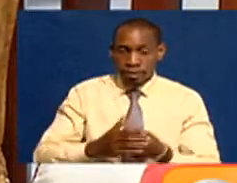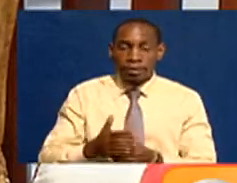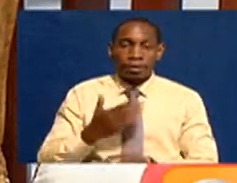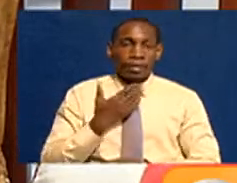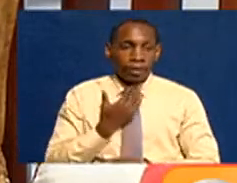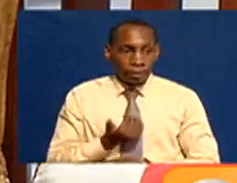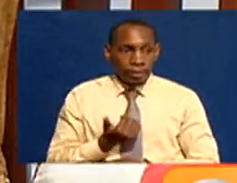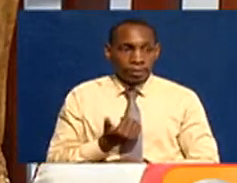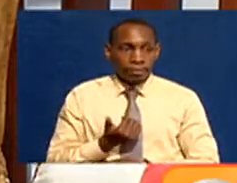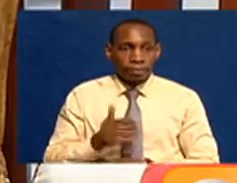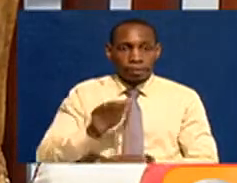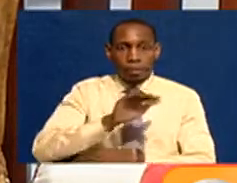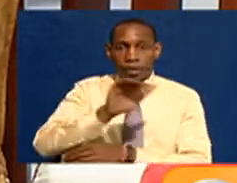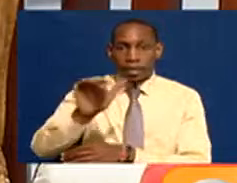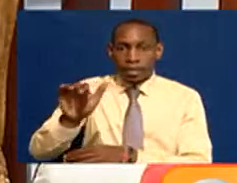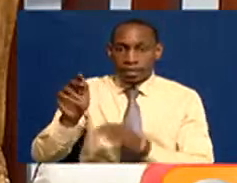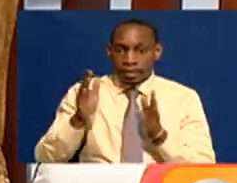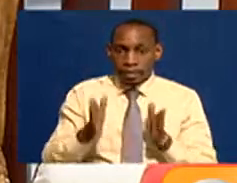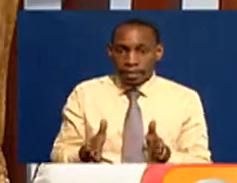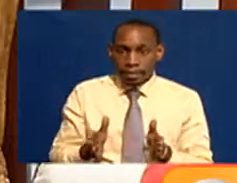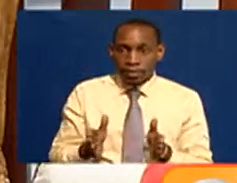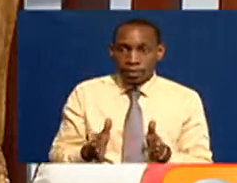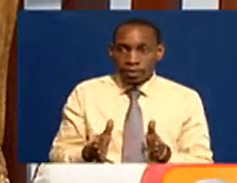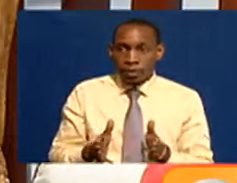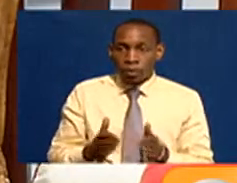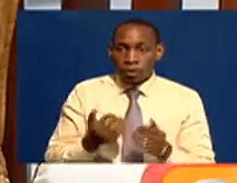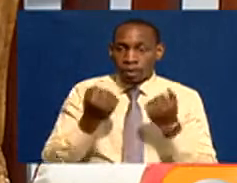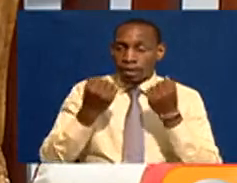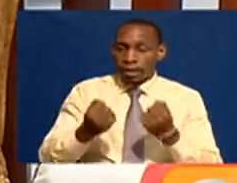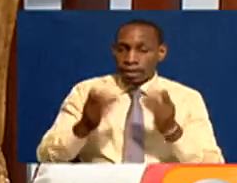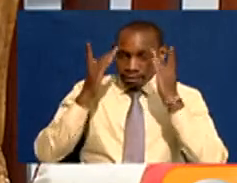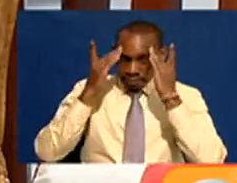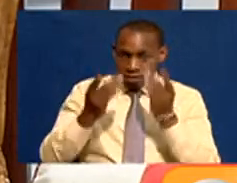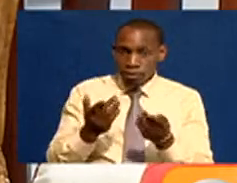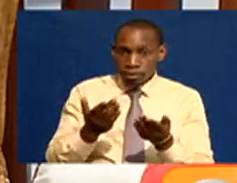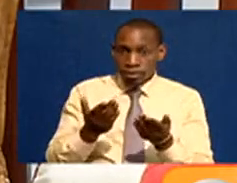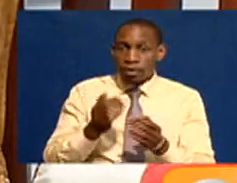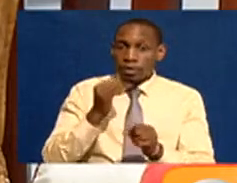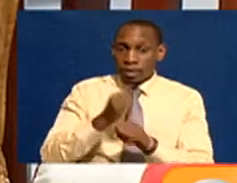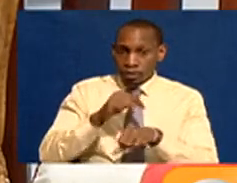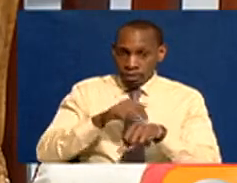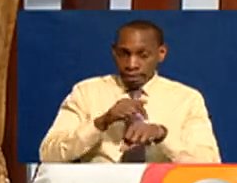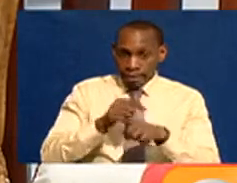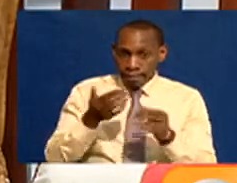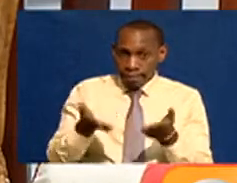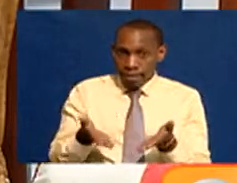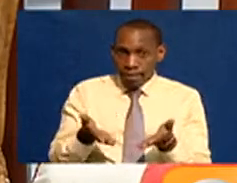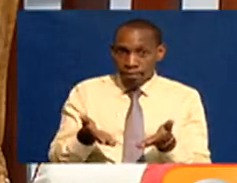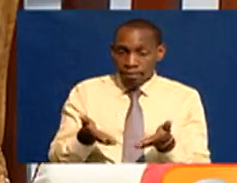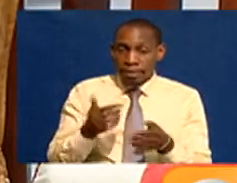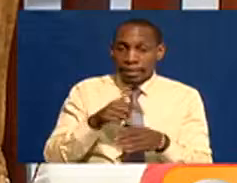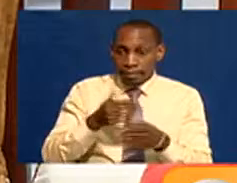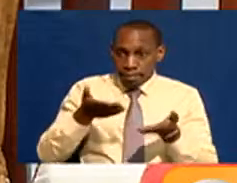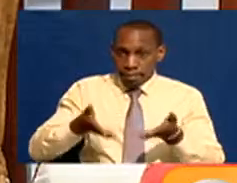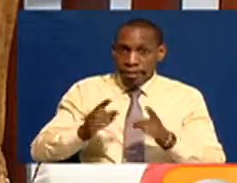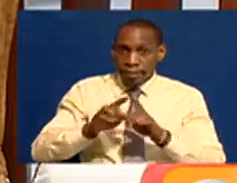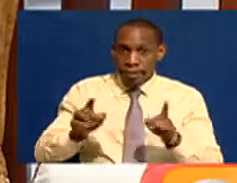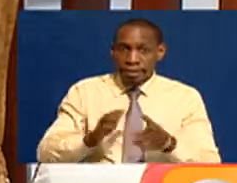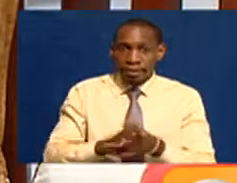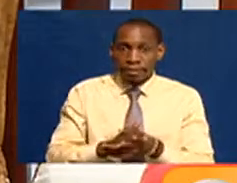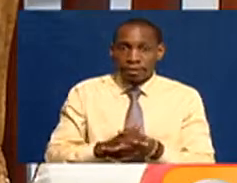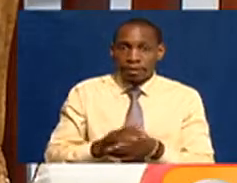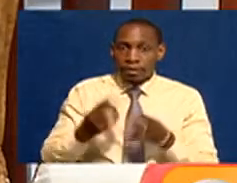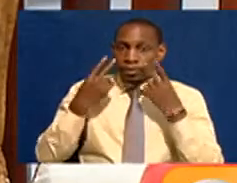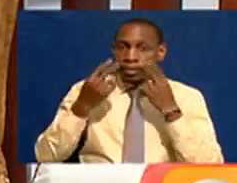to ask of Kenyans that there are some tough decisions that we will take at the moment or right now, but we'll only